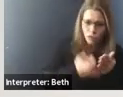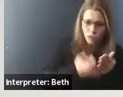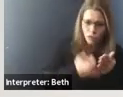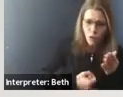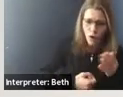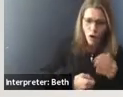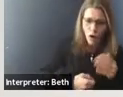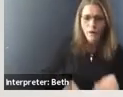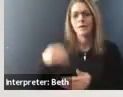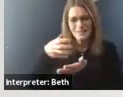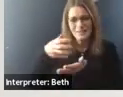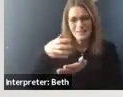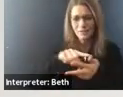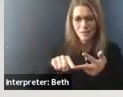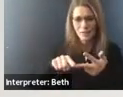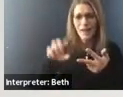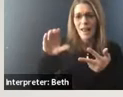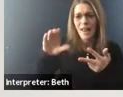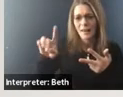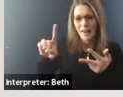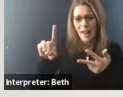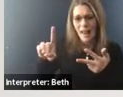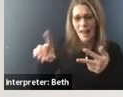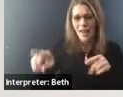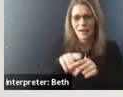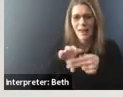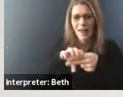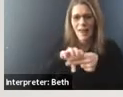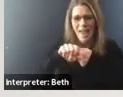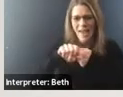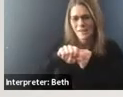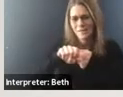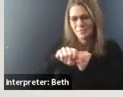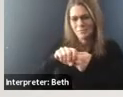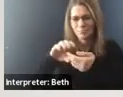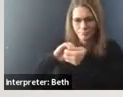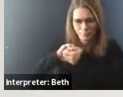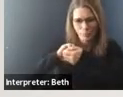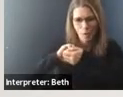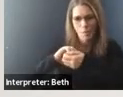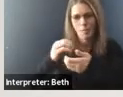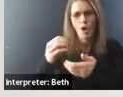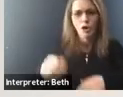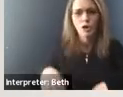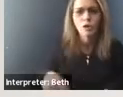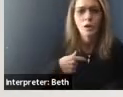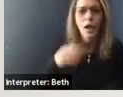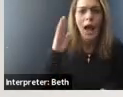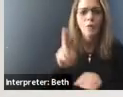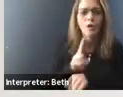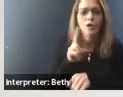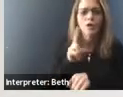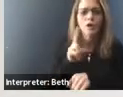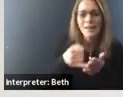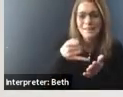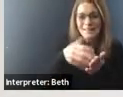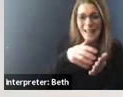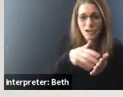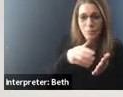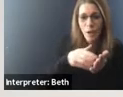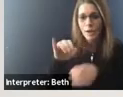CAD as partners. I'm going to use Sketchbook and Fusion as my tools, but